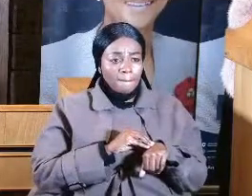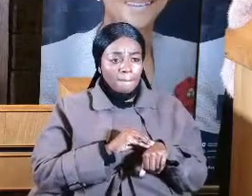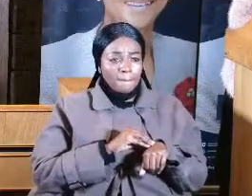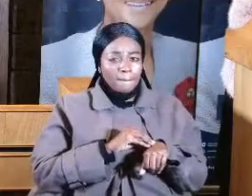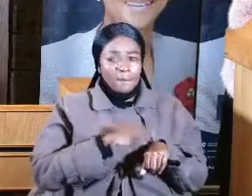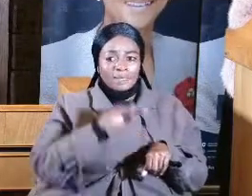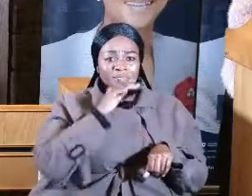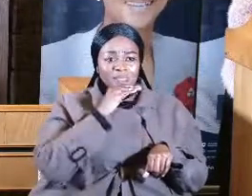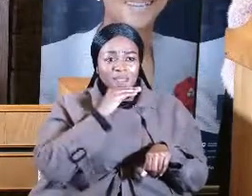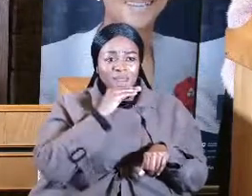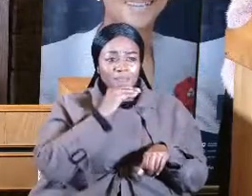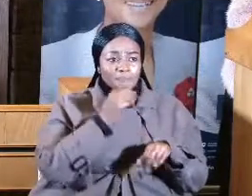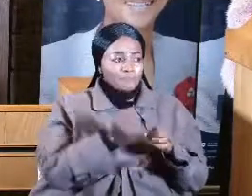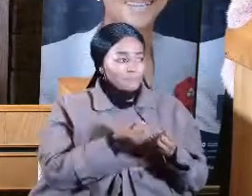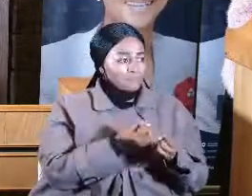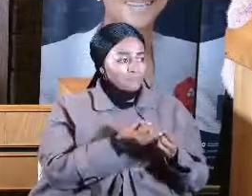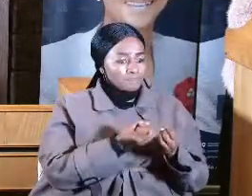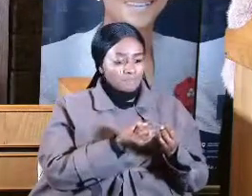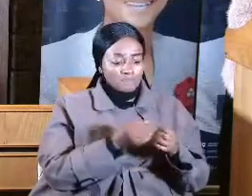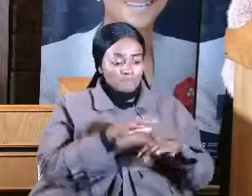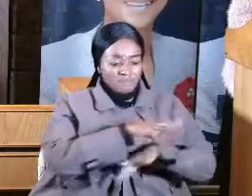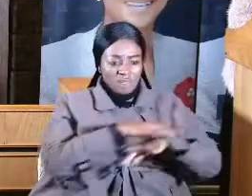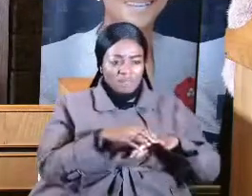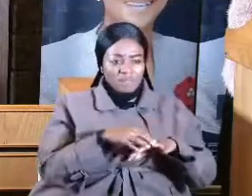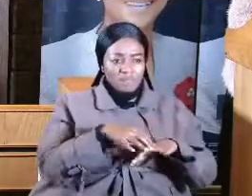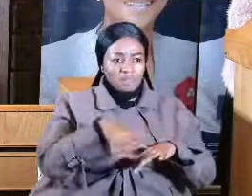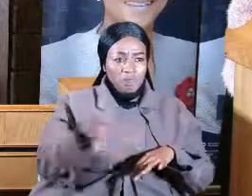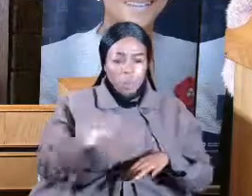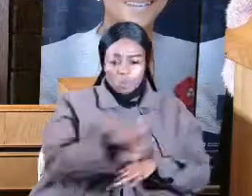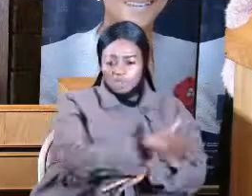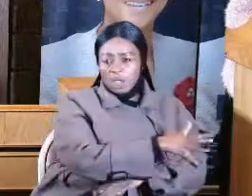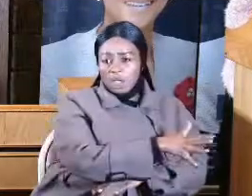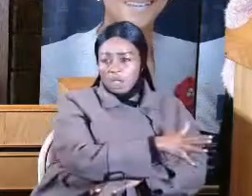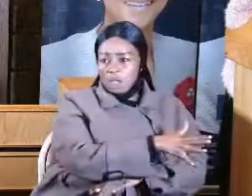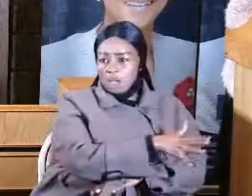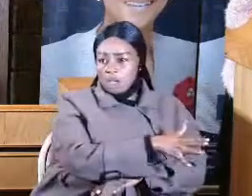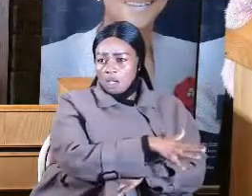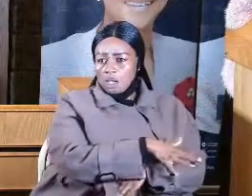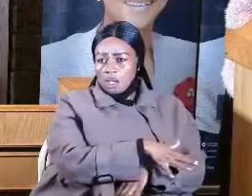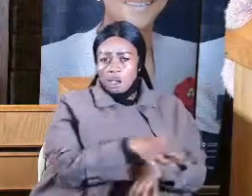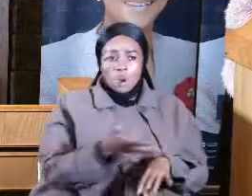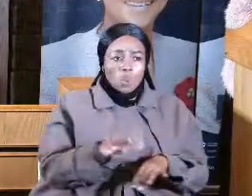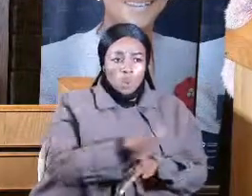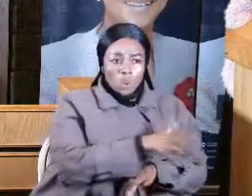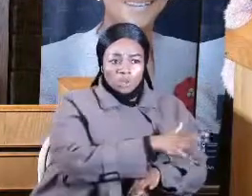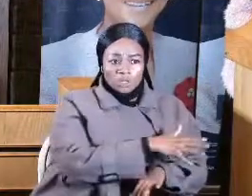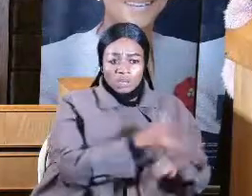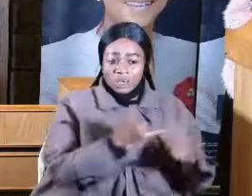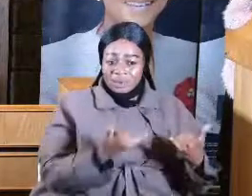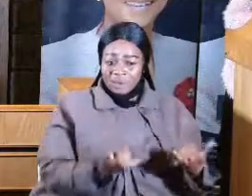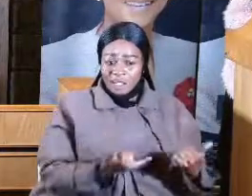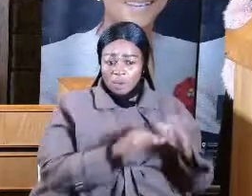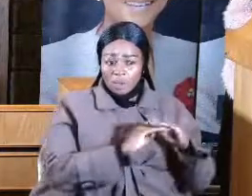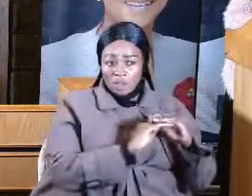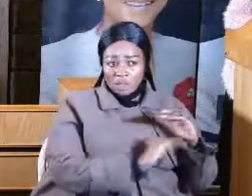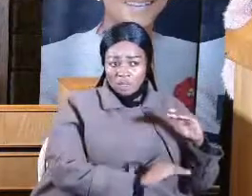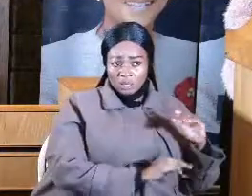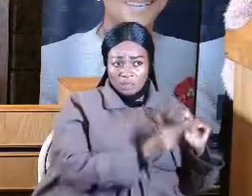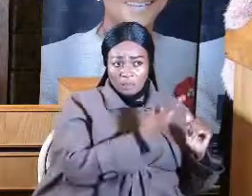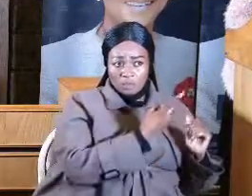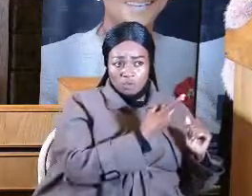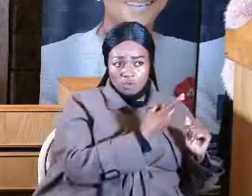problem as well on the farms. You know that the country increased population by 2% per